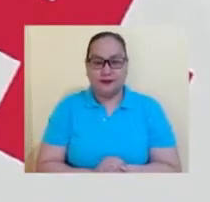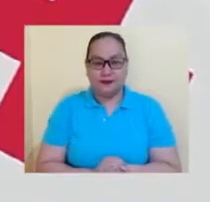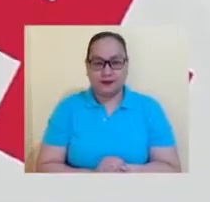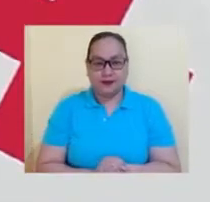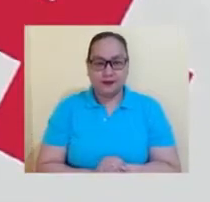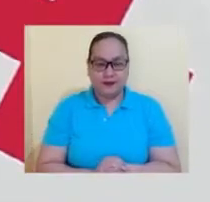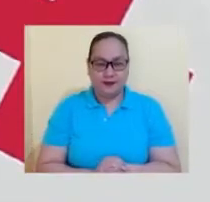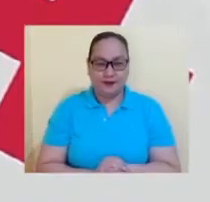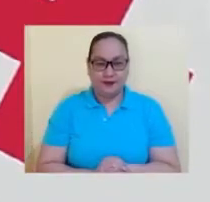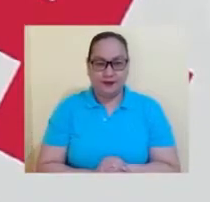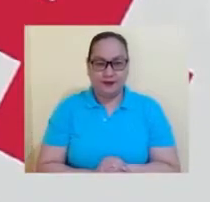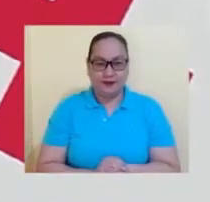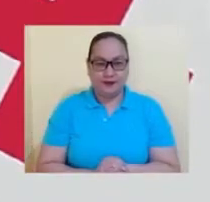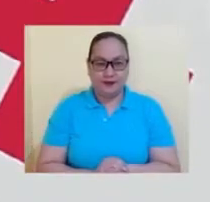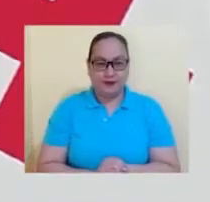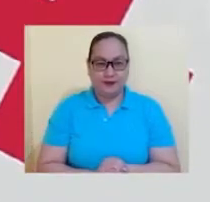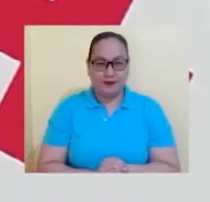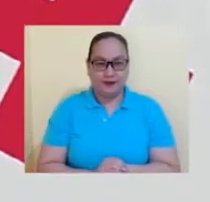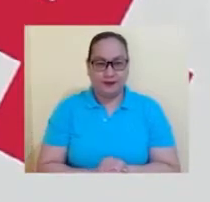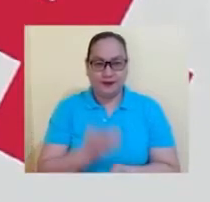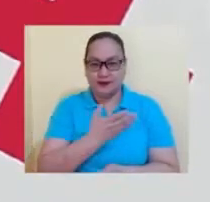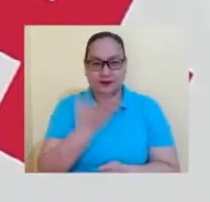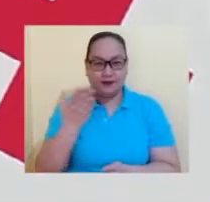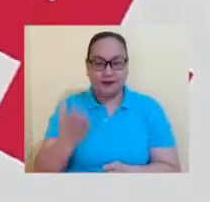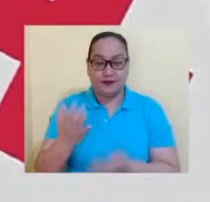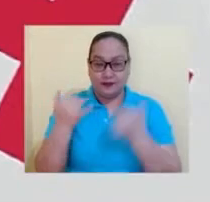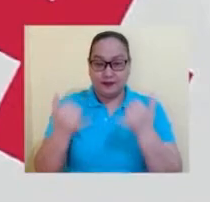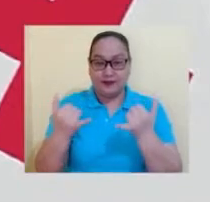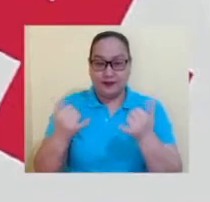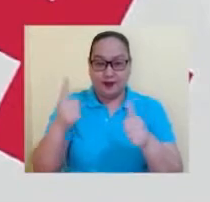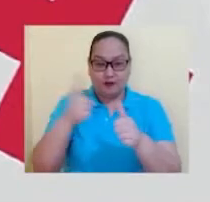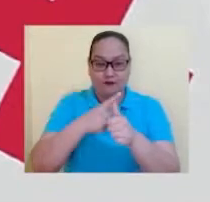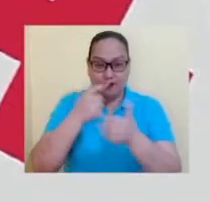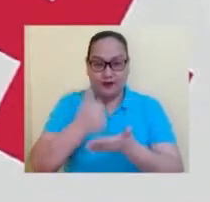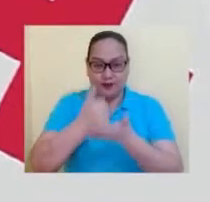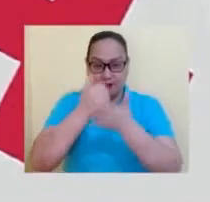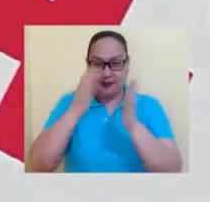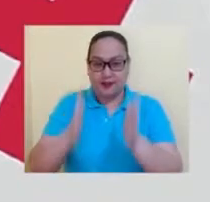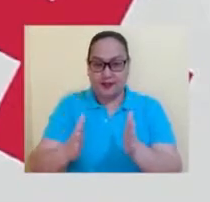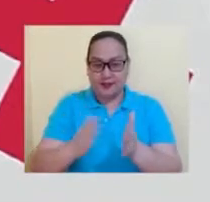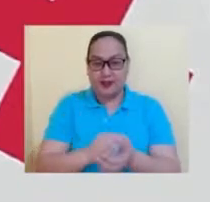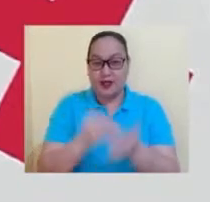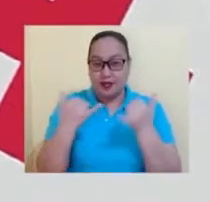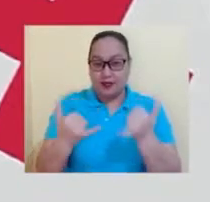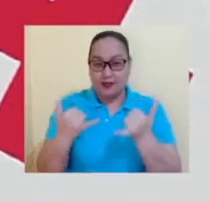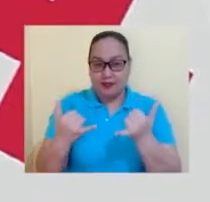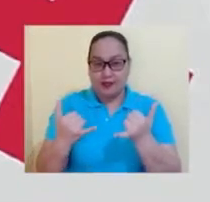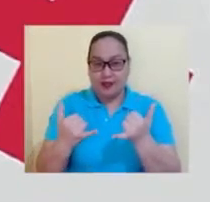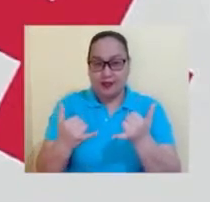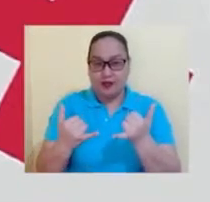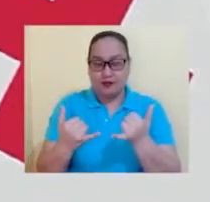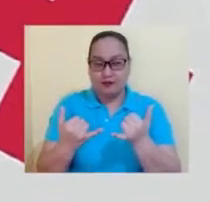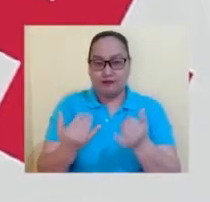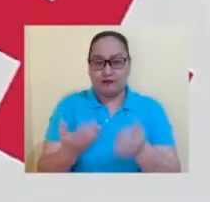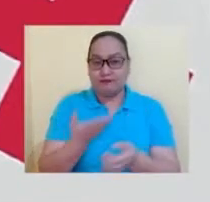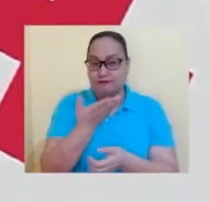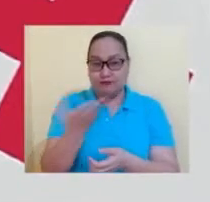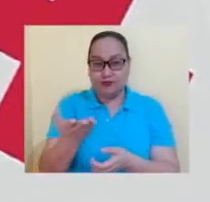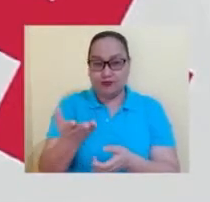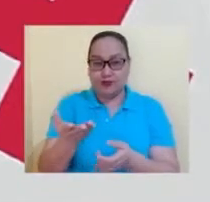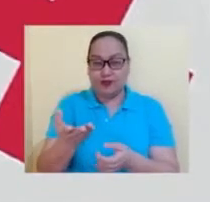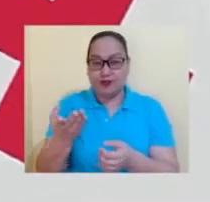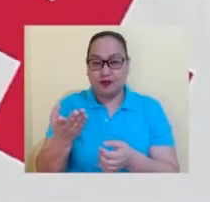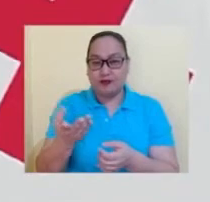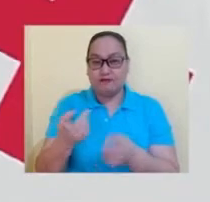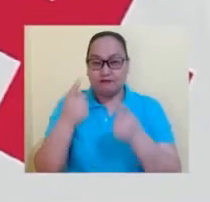You are now a first aider. Now, it's your turn to apply what you have learned